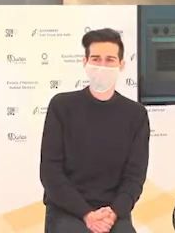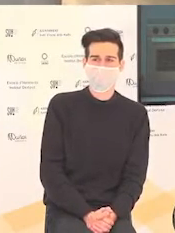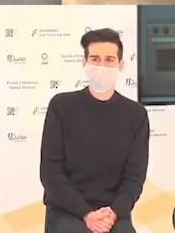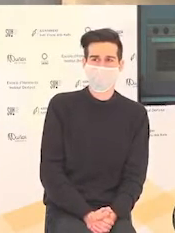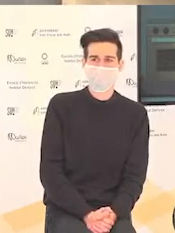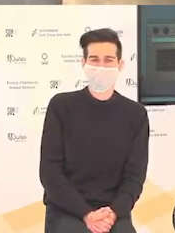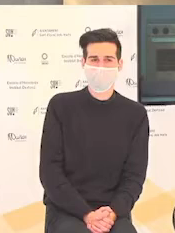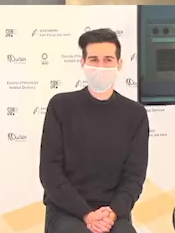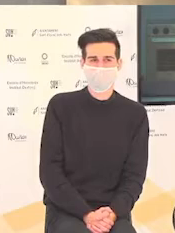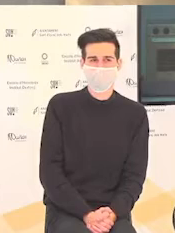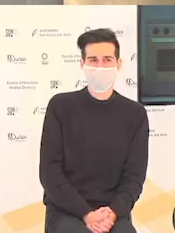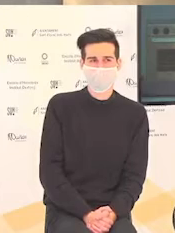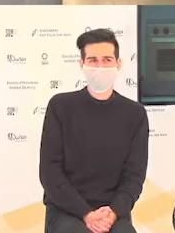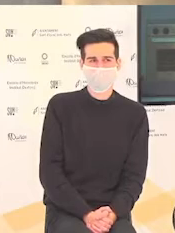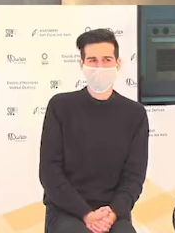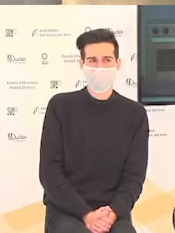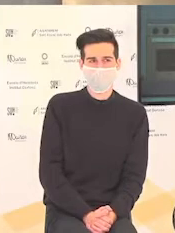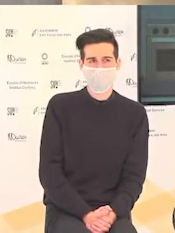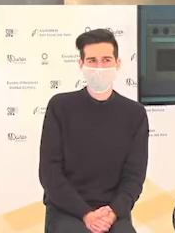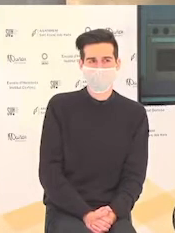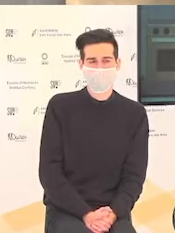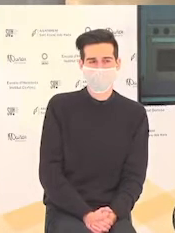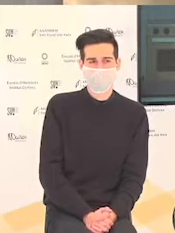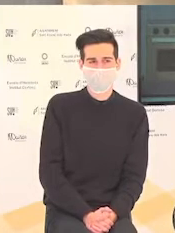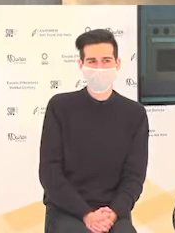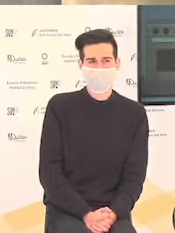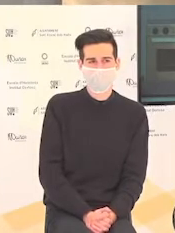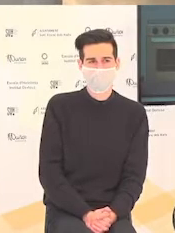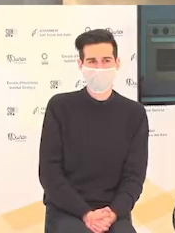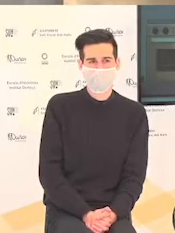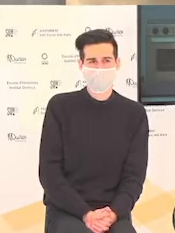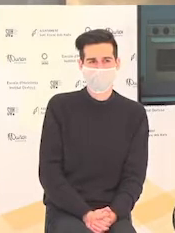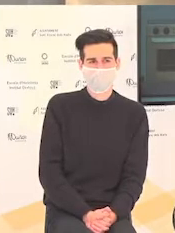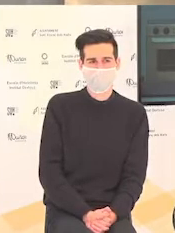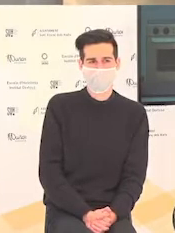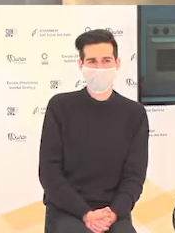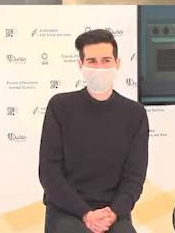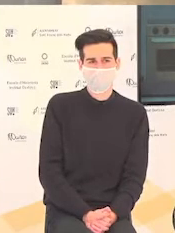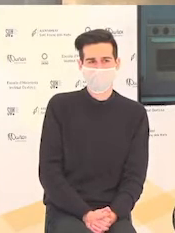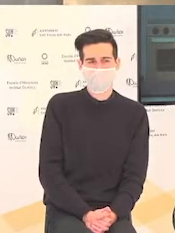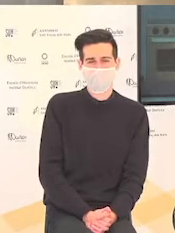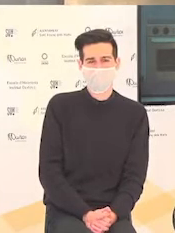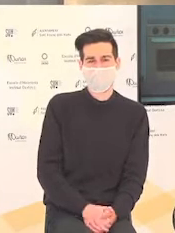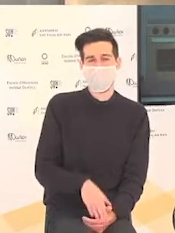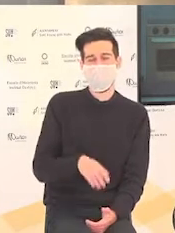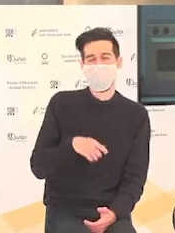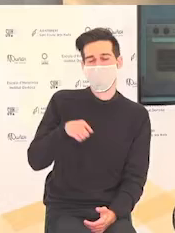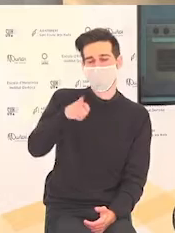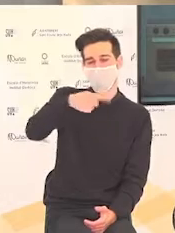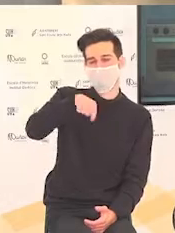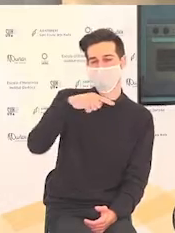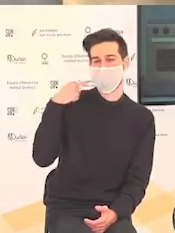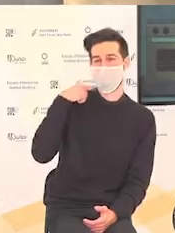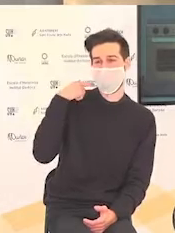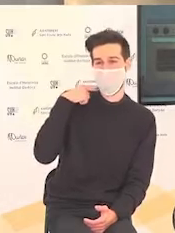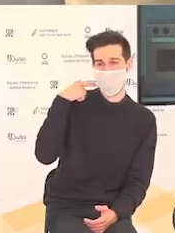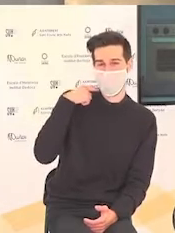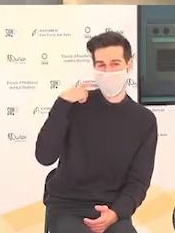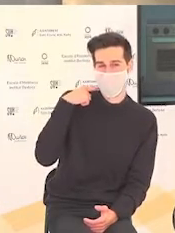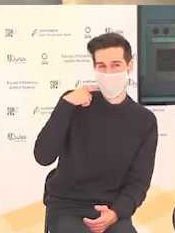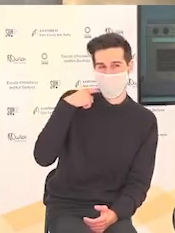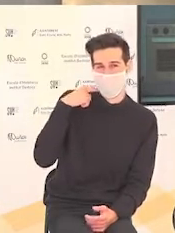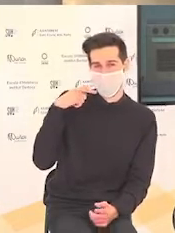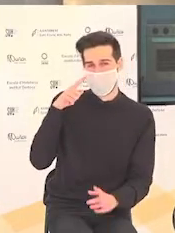Either I explained too much, or you guys are all half asleep. O bien me he extendido demasiado en mis explicaciones, o ustedes están